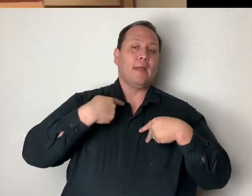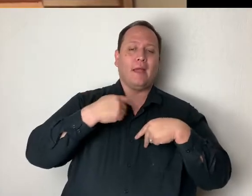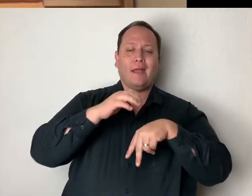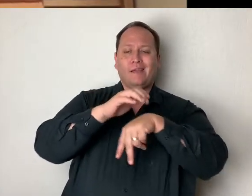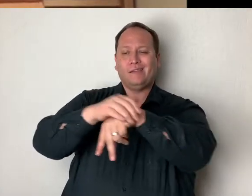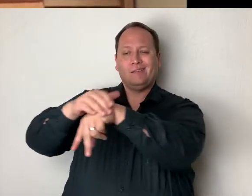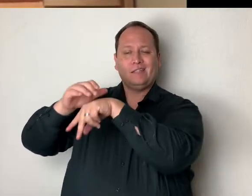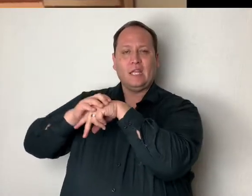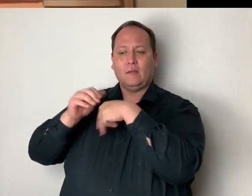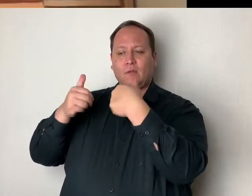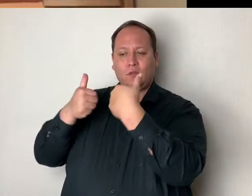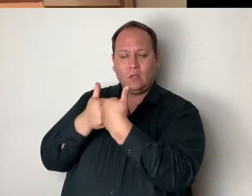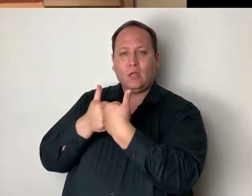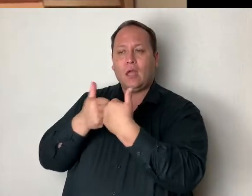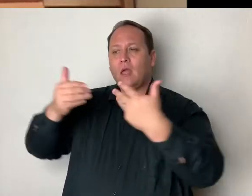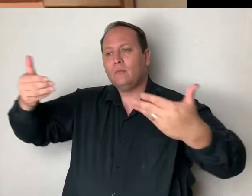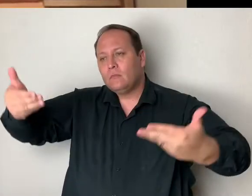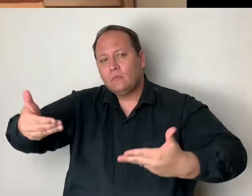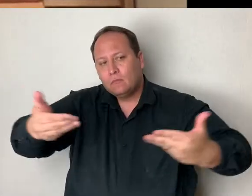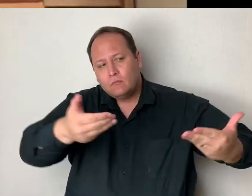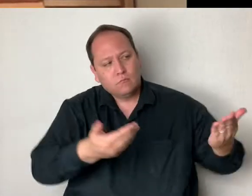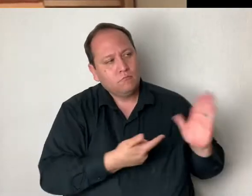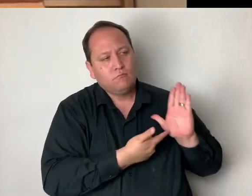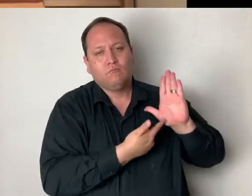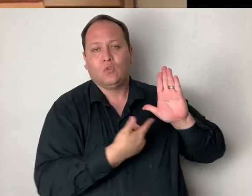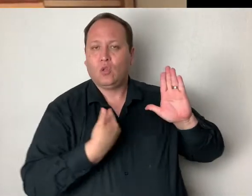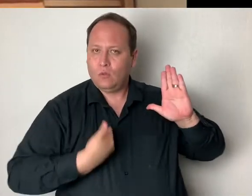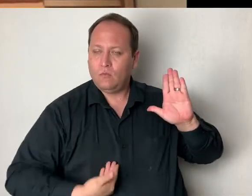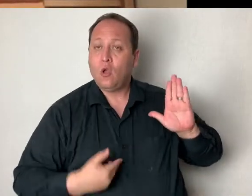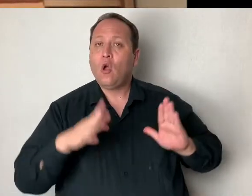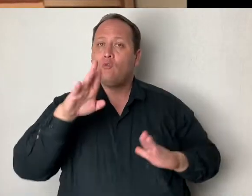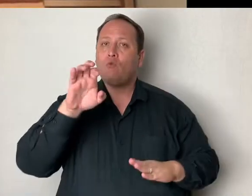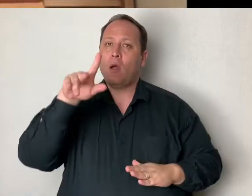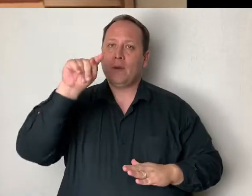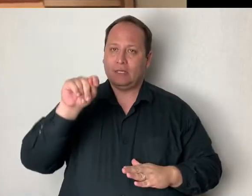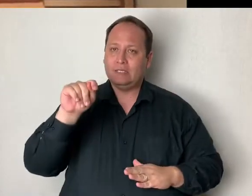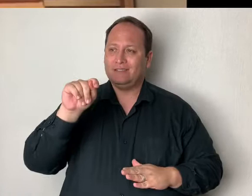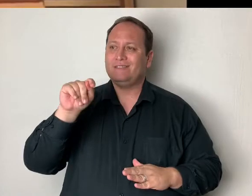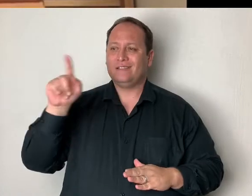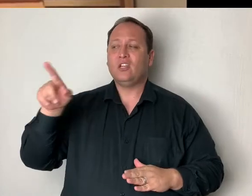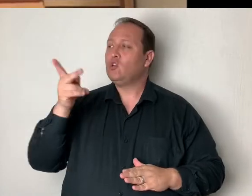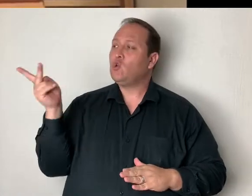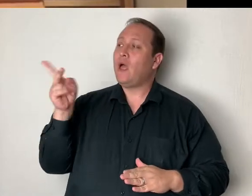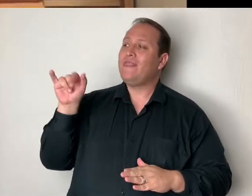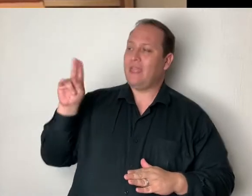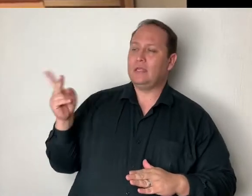introduce themselves. Robert, do you and Dan want to just introduce yourselves?